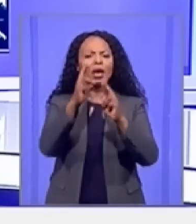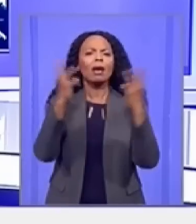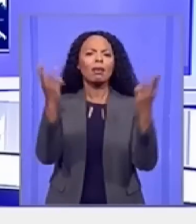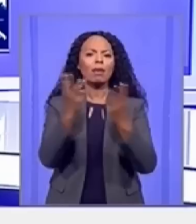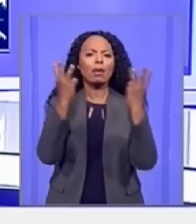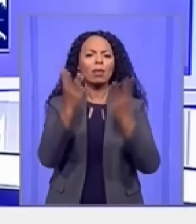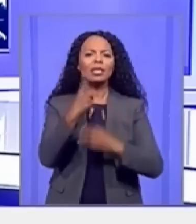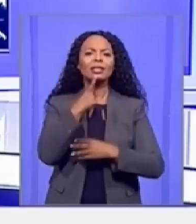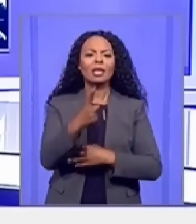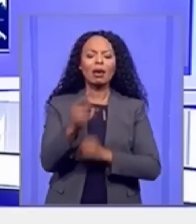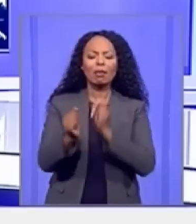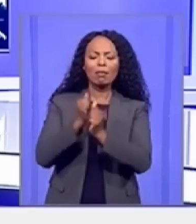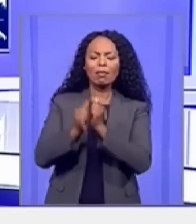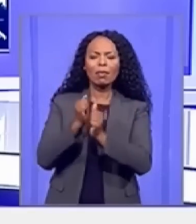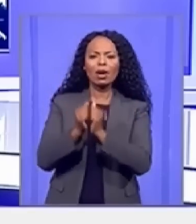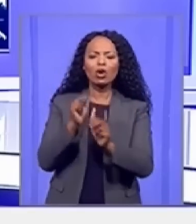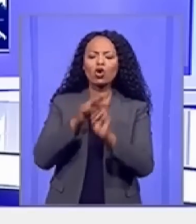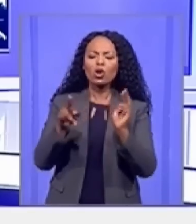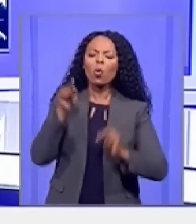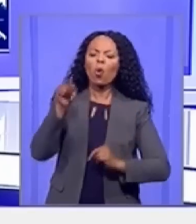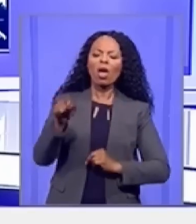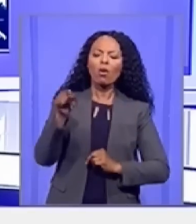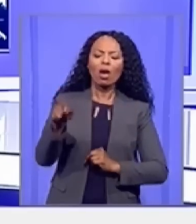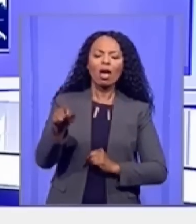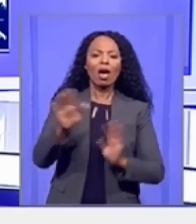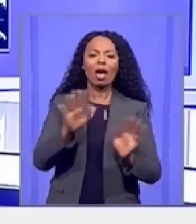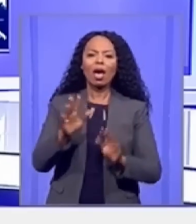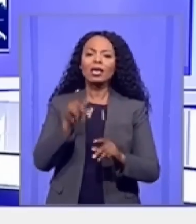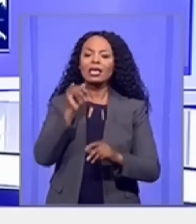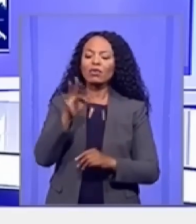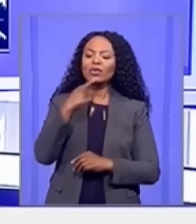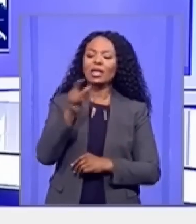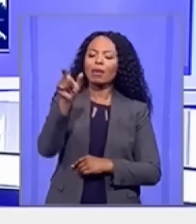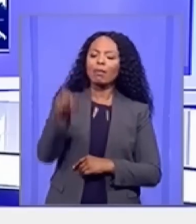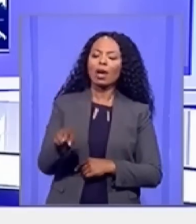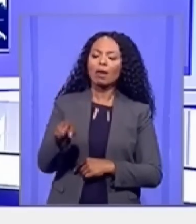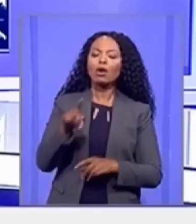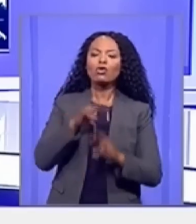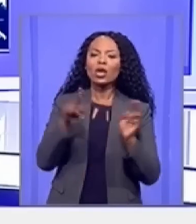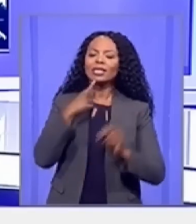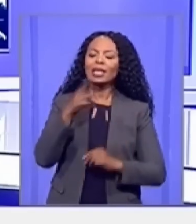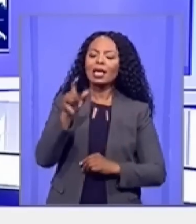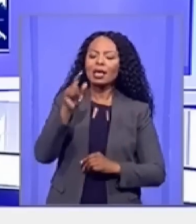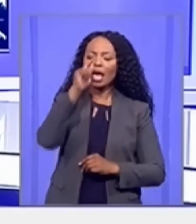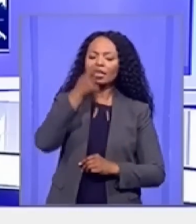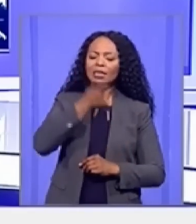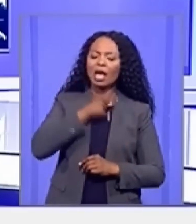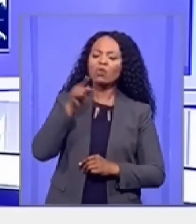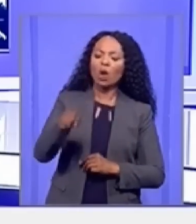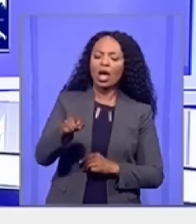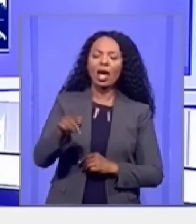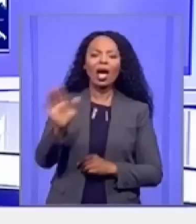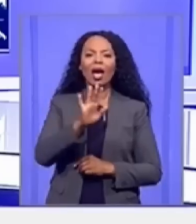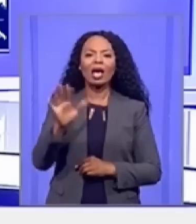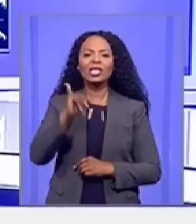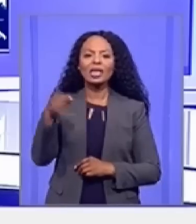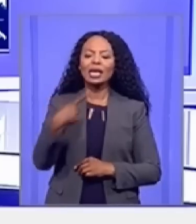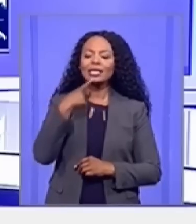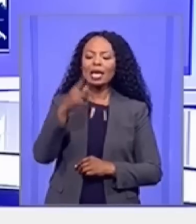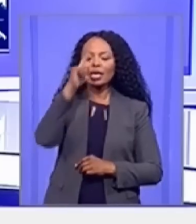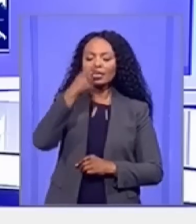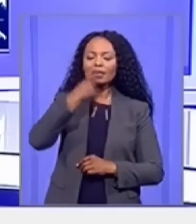re morwa towe gore ka mantswe a mang motho yona la e baneng e le morwa empa nnete ke hore o na le botho